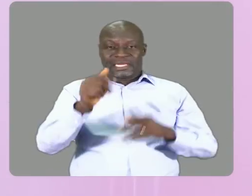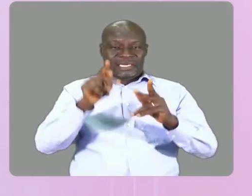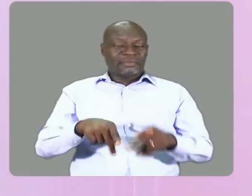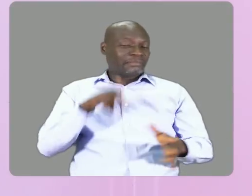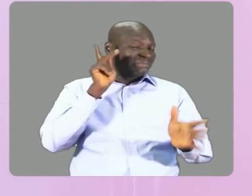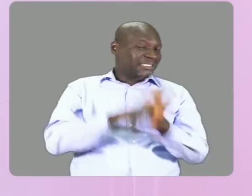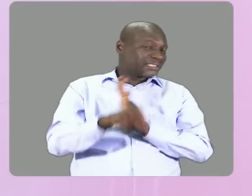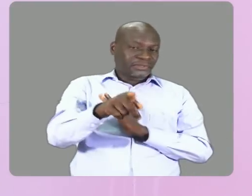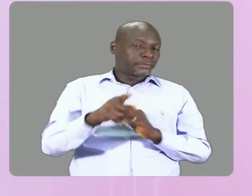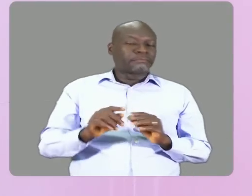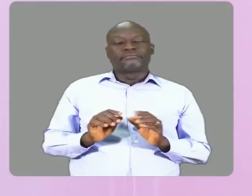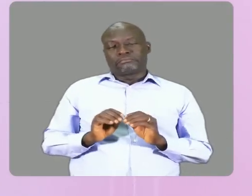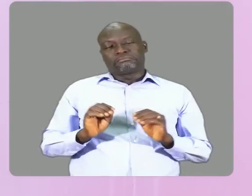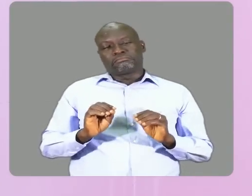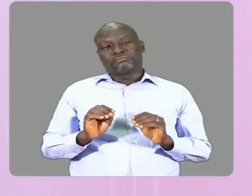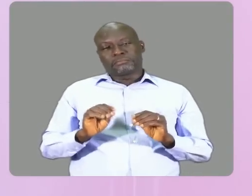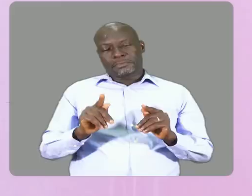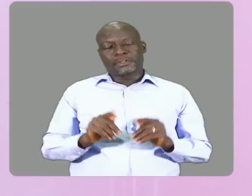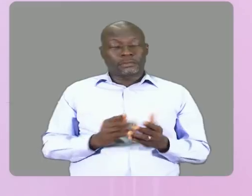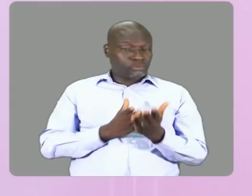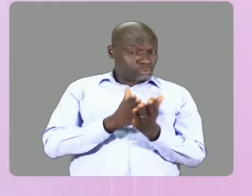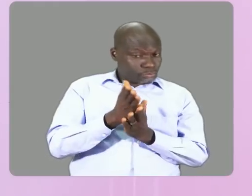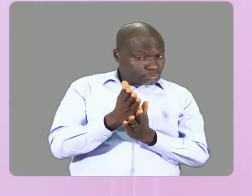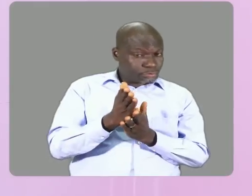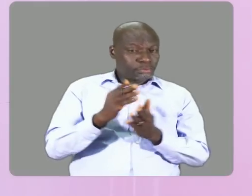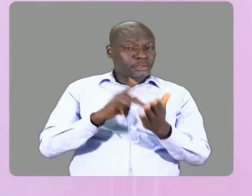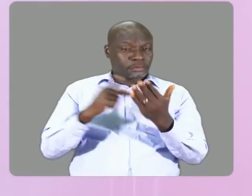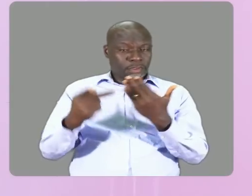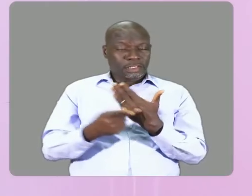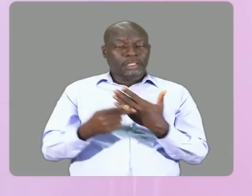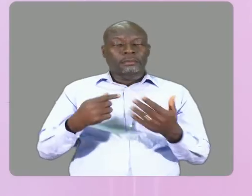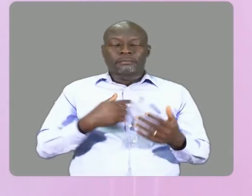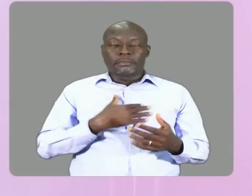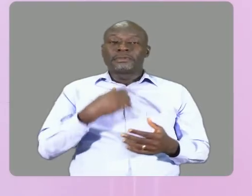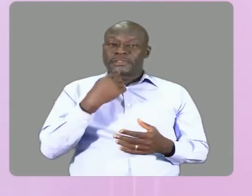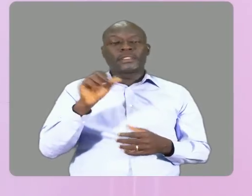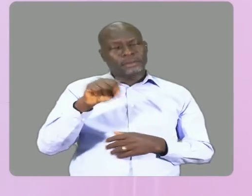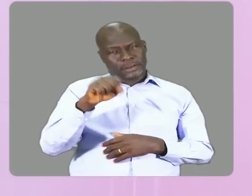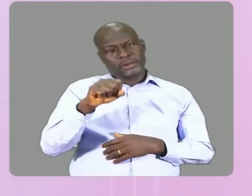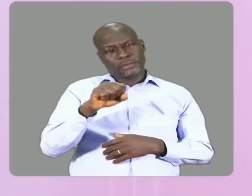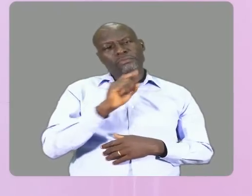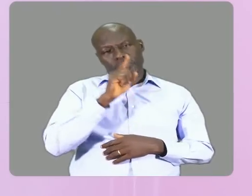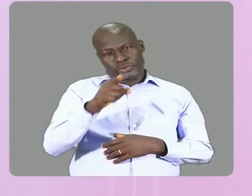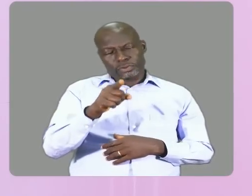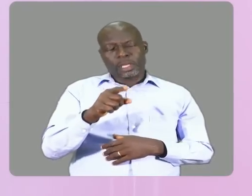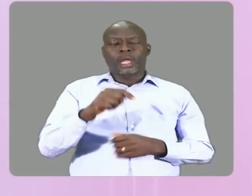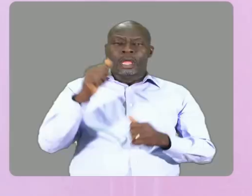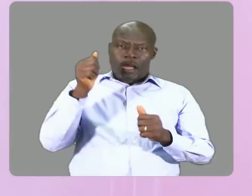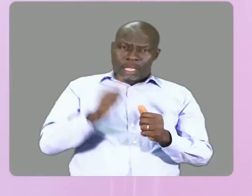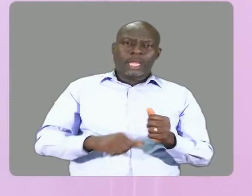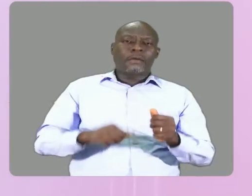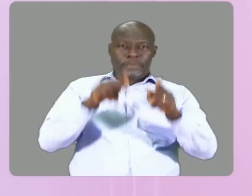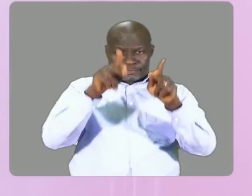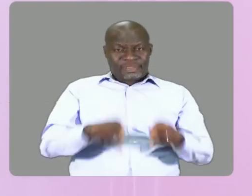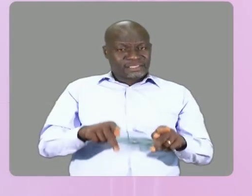twene. Na menam jumadie no so atwe wadwe nyina so se. Ane onipa biara